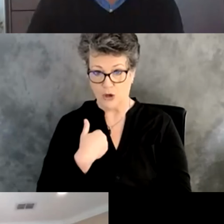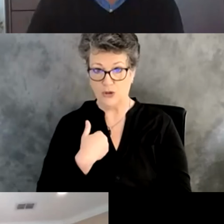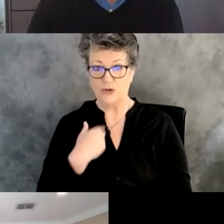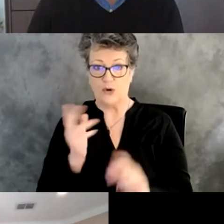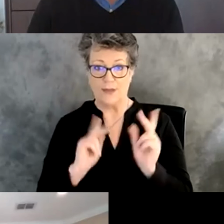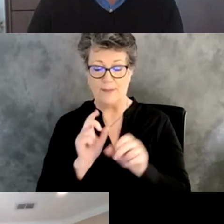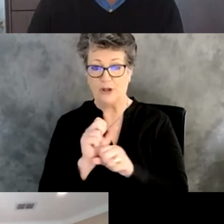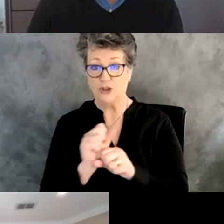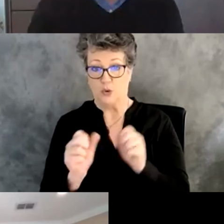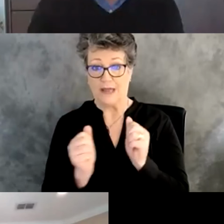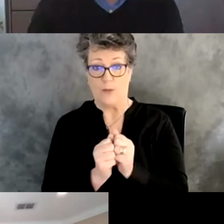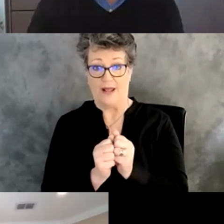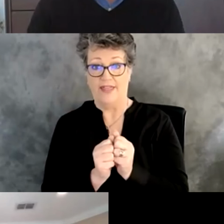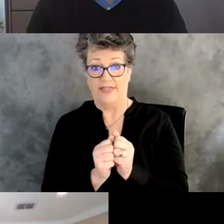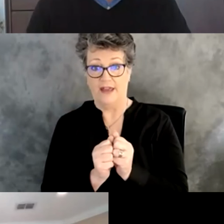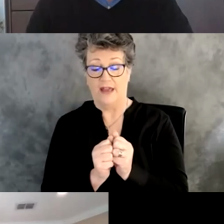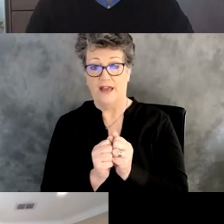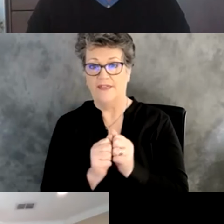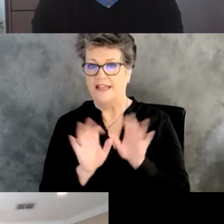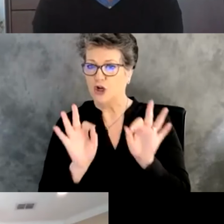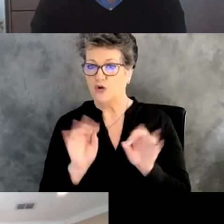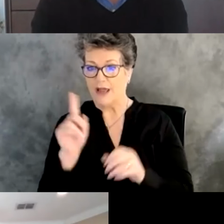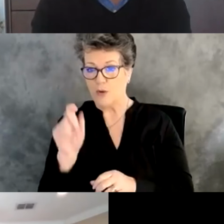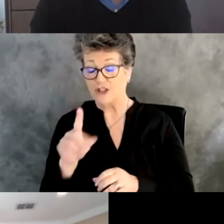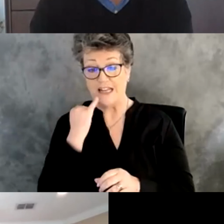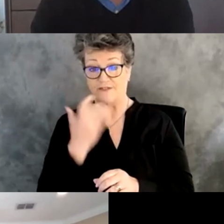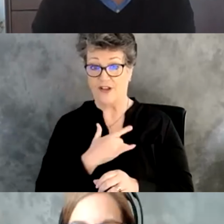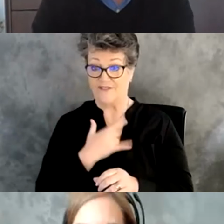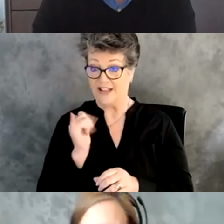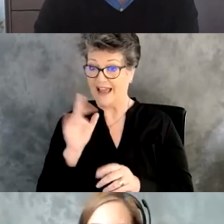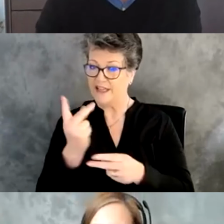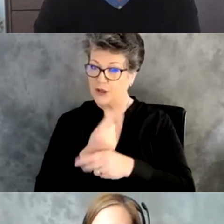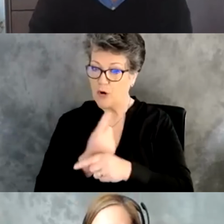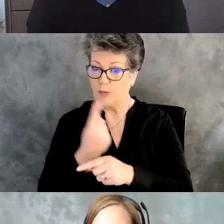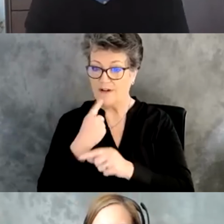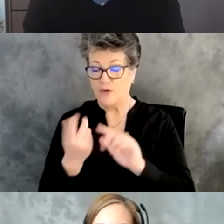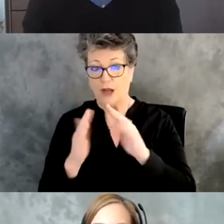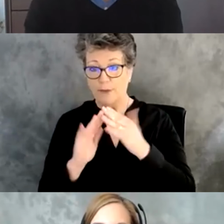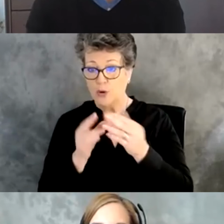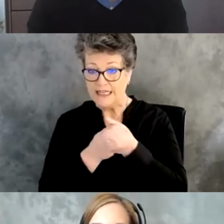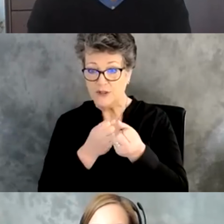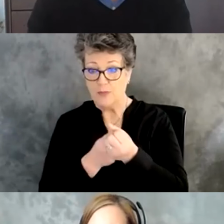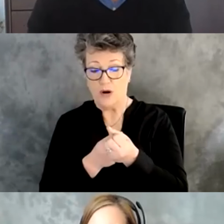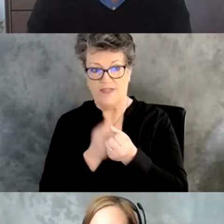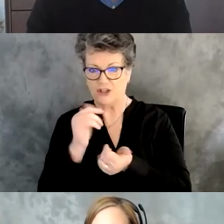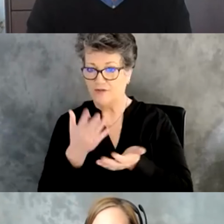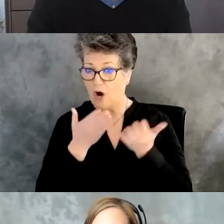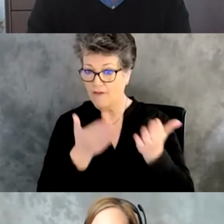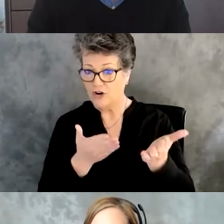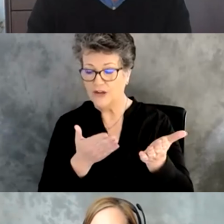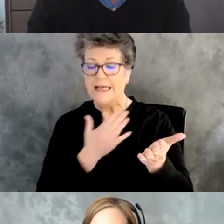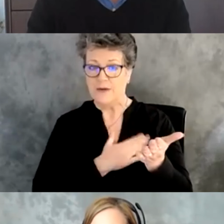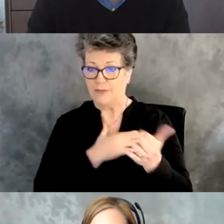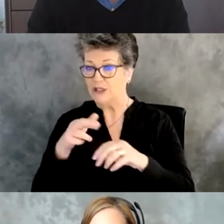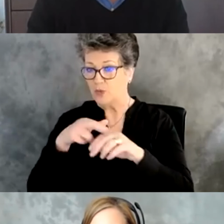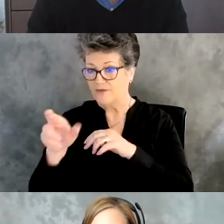you're working with, it's a great question. If you feel like they're appropriate for a community support that's offered, please refer